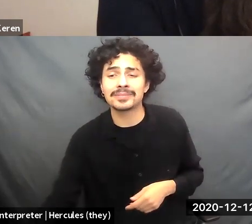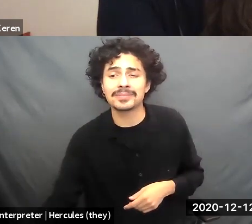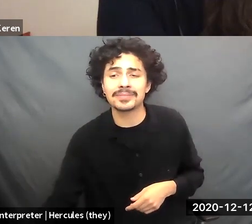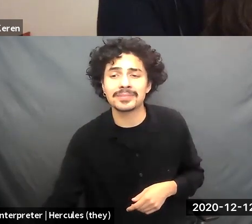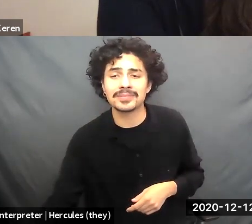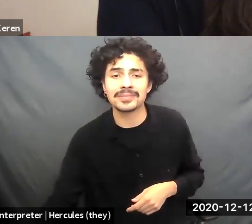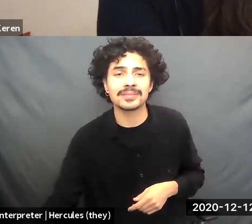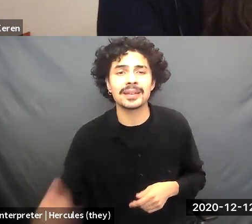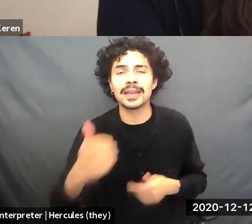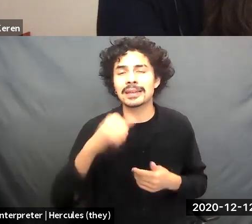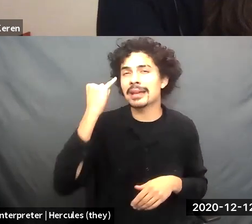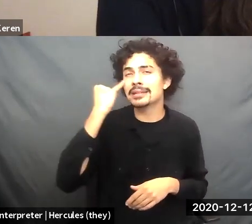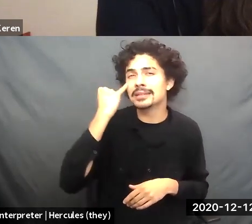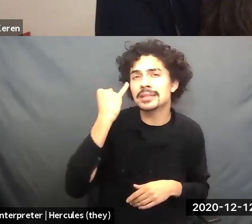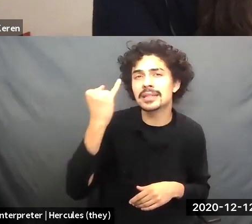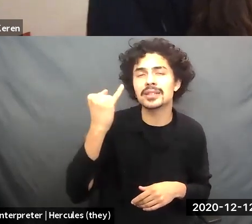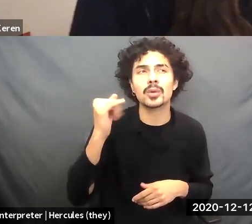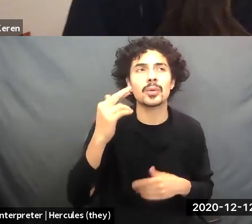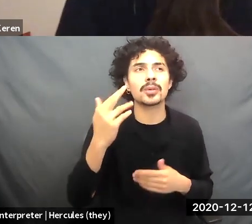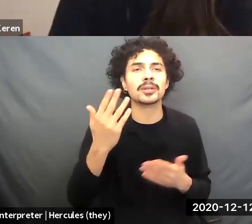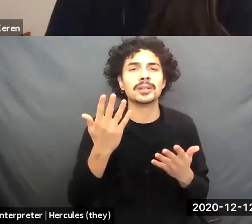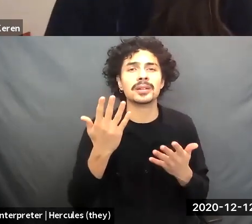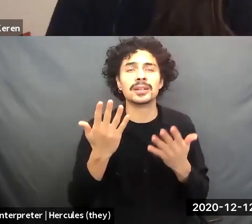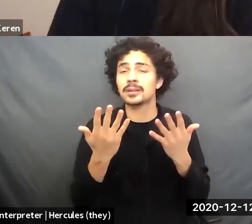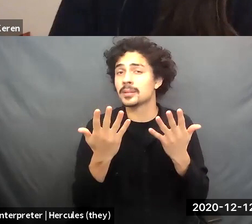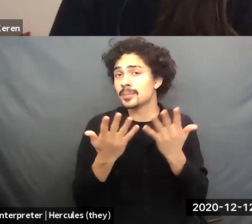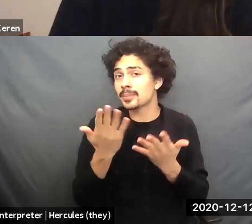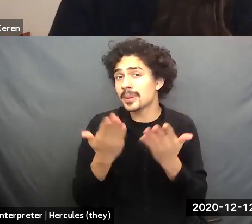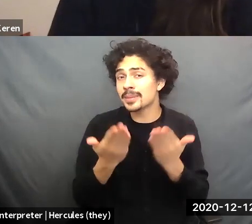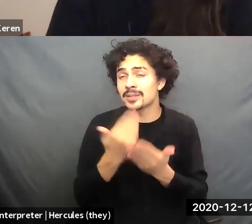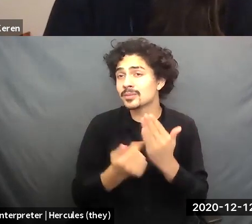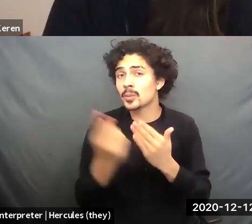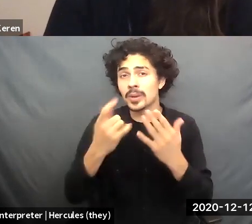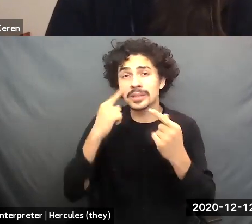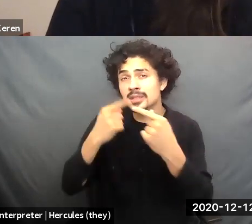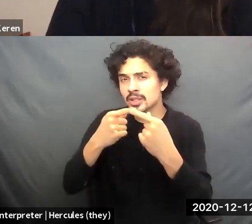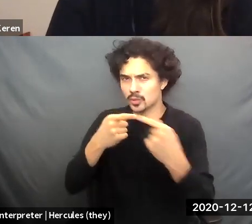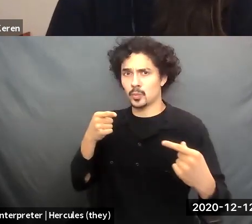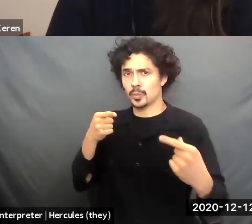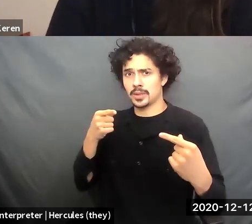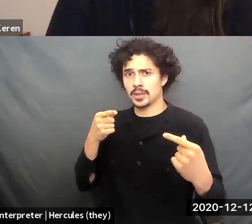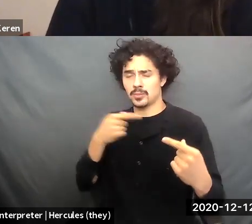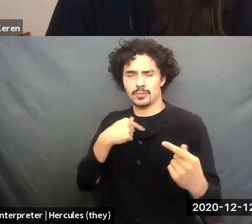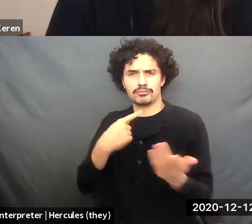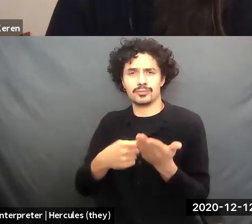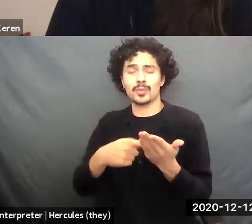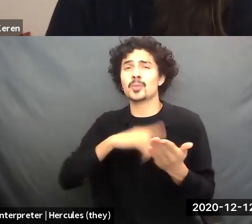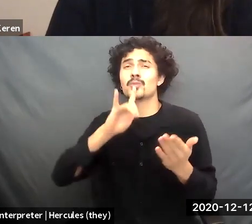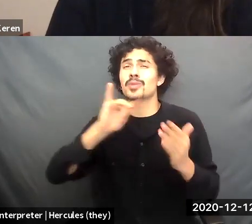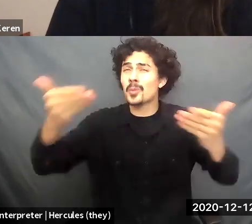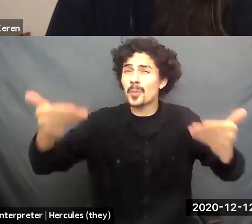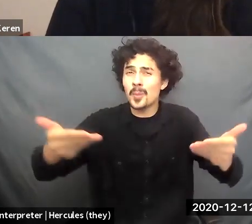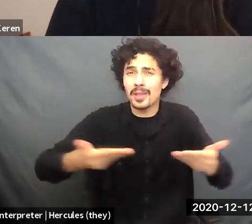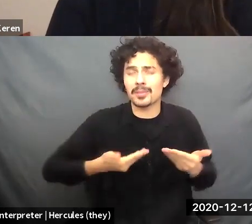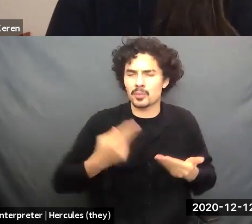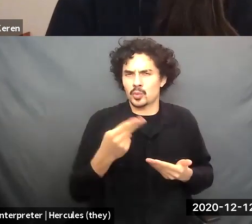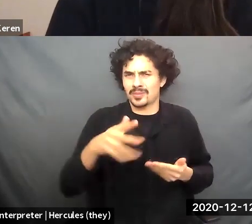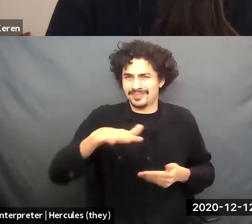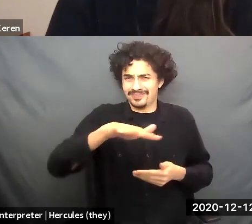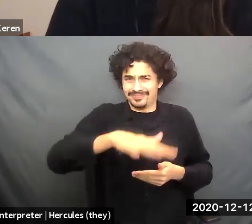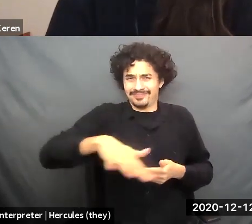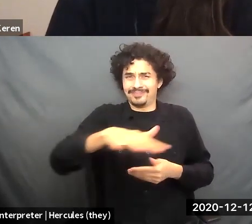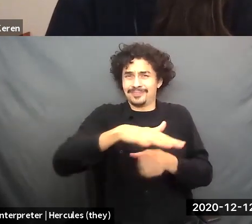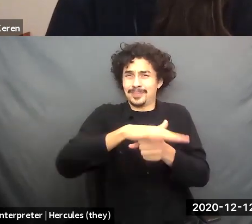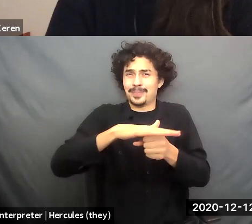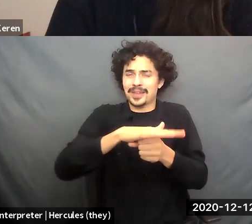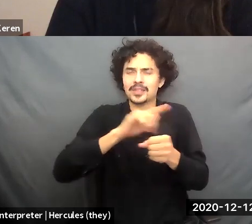ideas, or even want to disagree with some of what we've been talking about, like, we really welcome using this as a space to kind